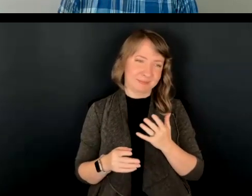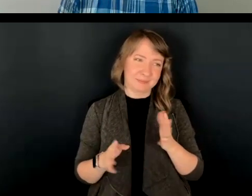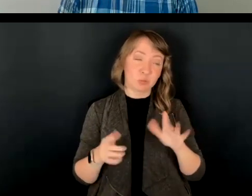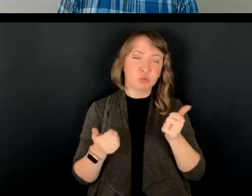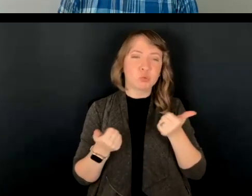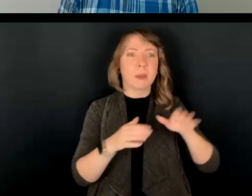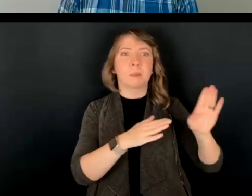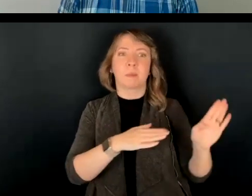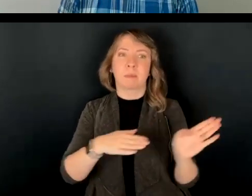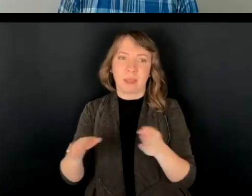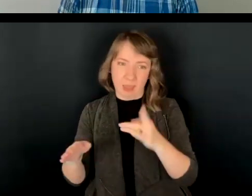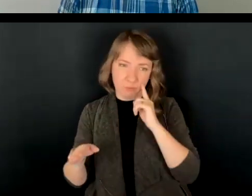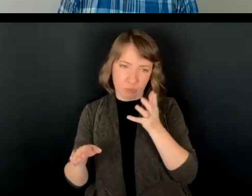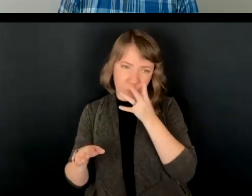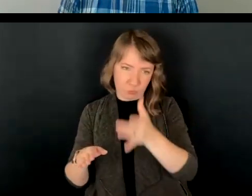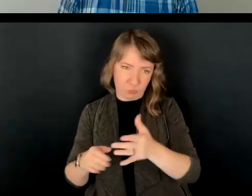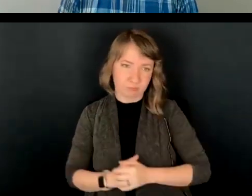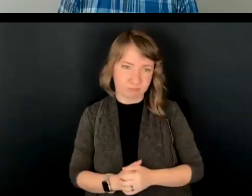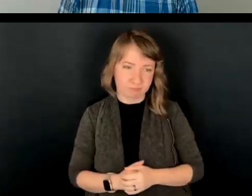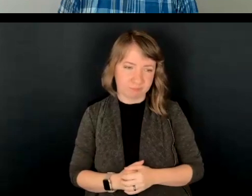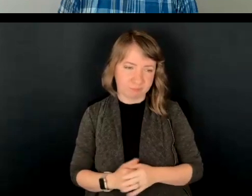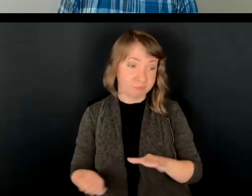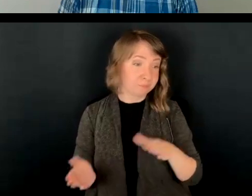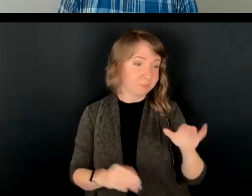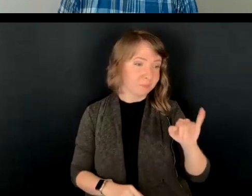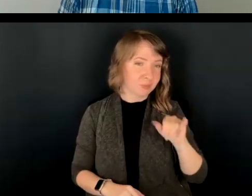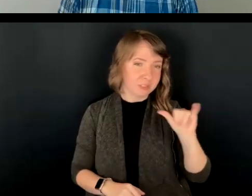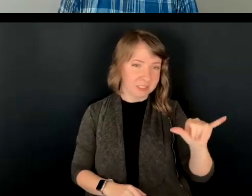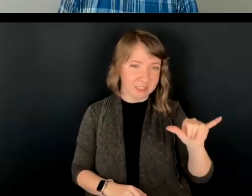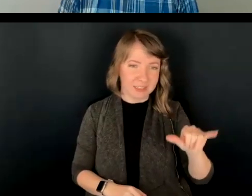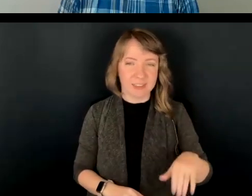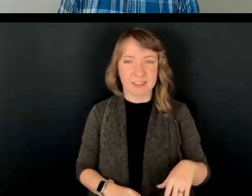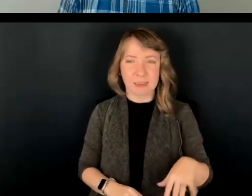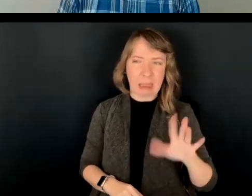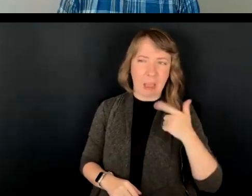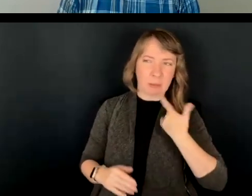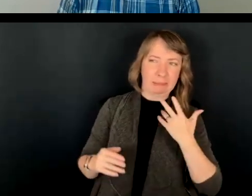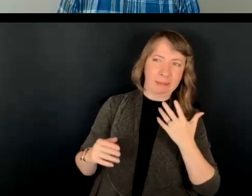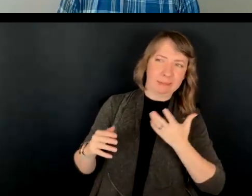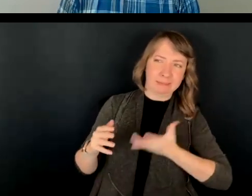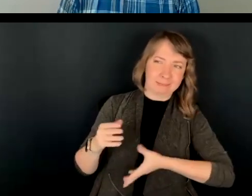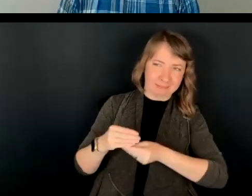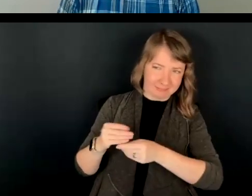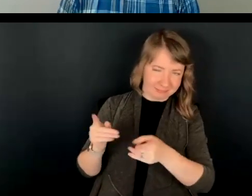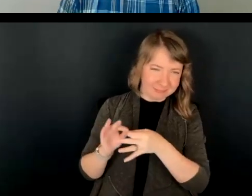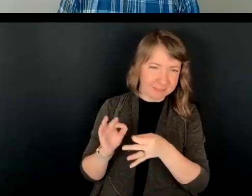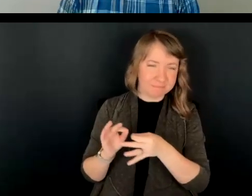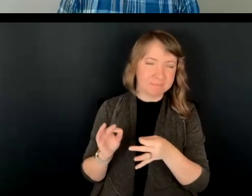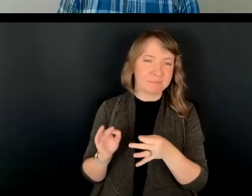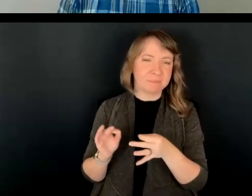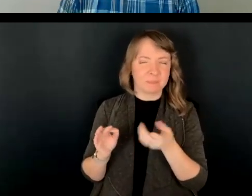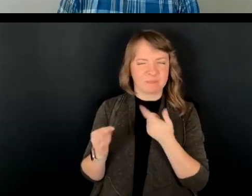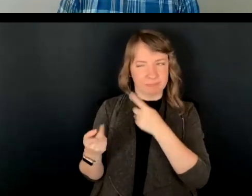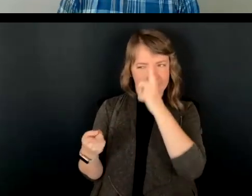can. If I could just piggyback on Mike's comments, really agree. And from